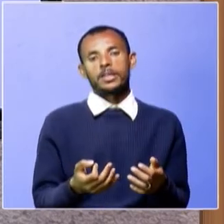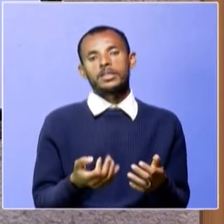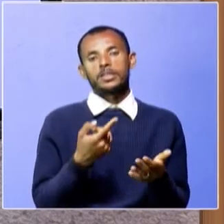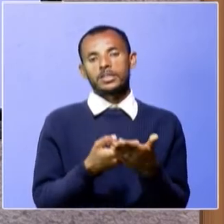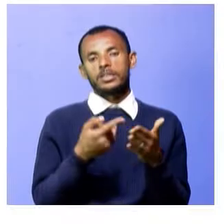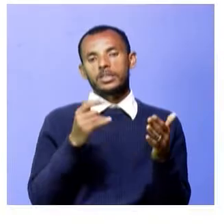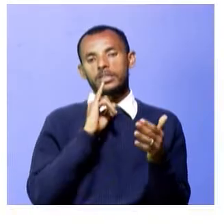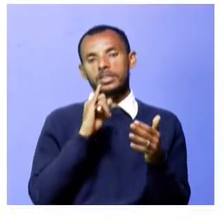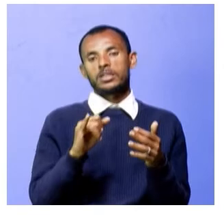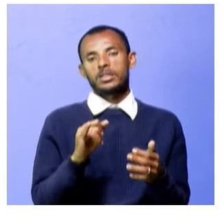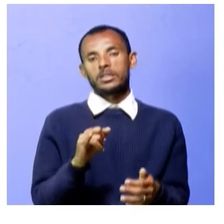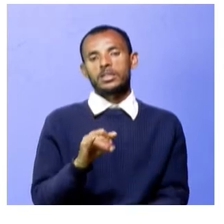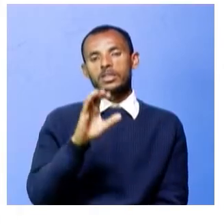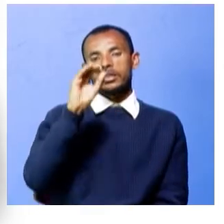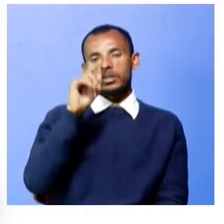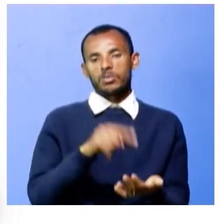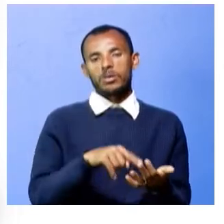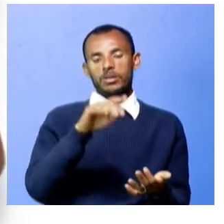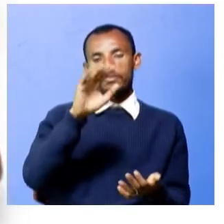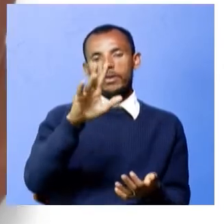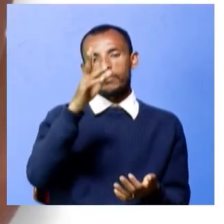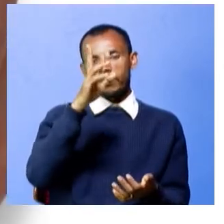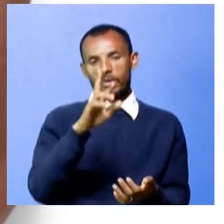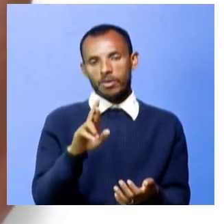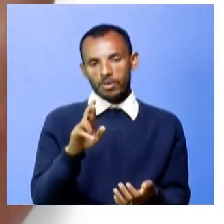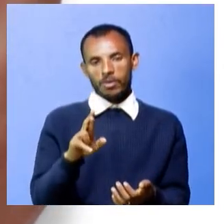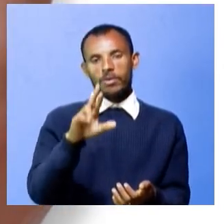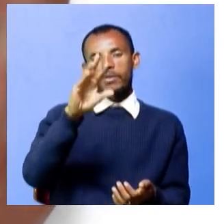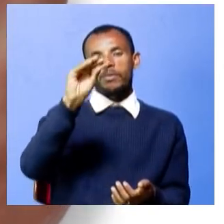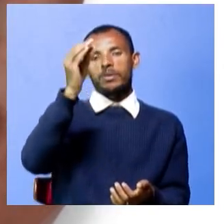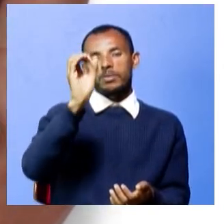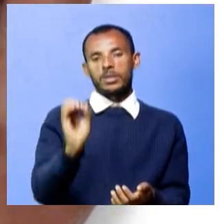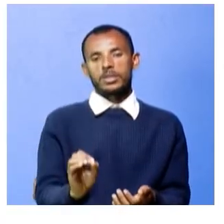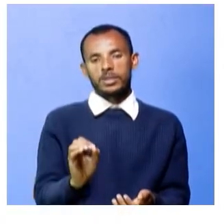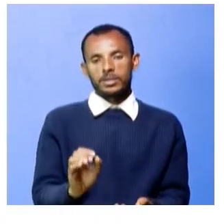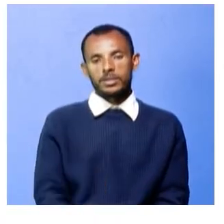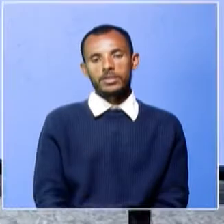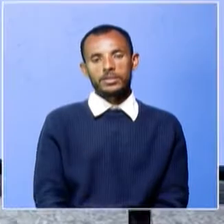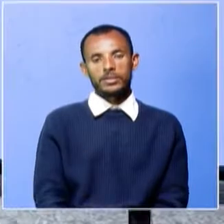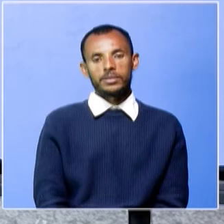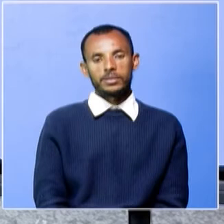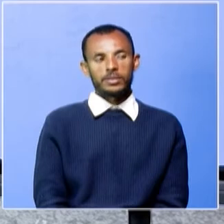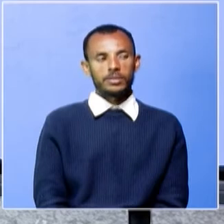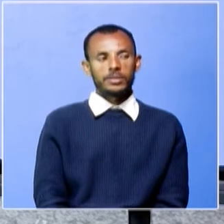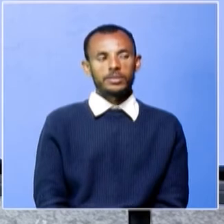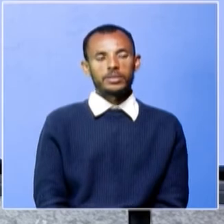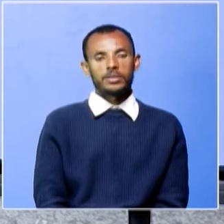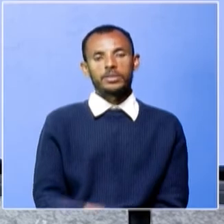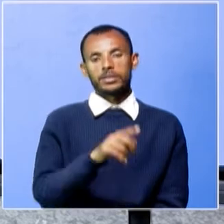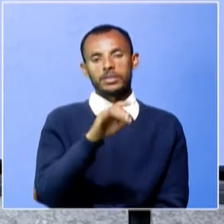be or 0.5 or 50%. Okay, there